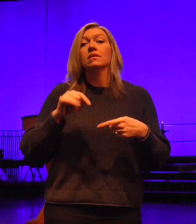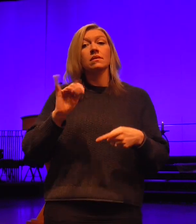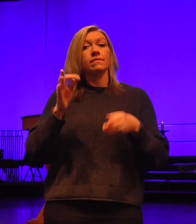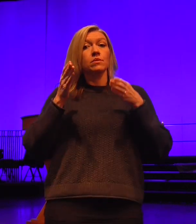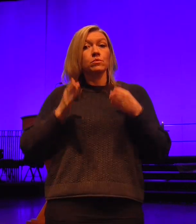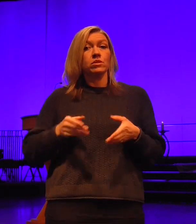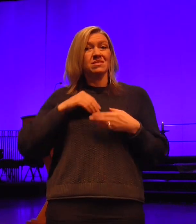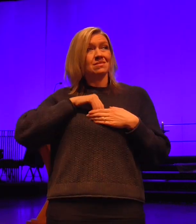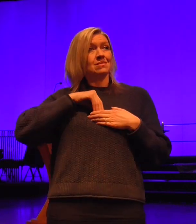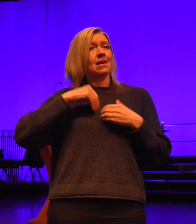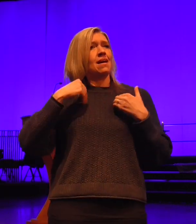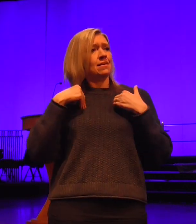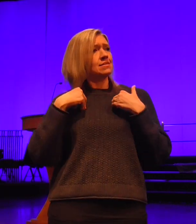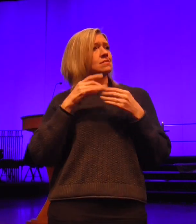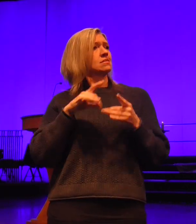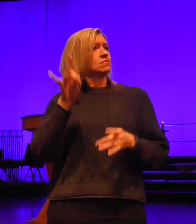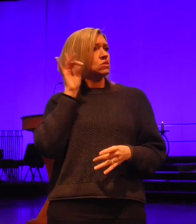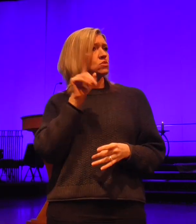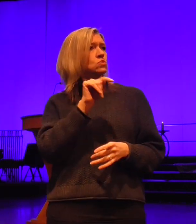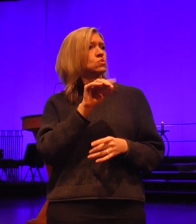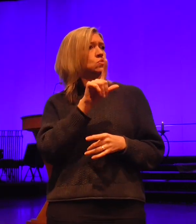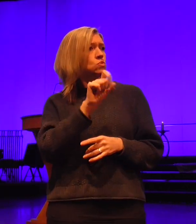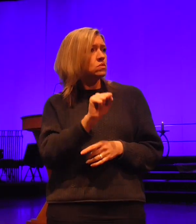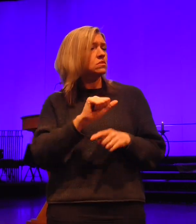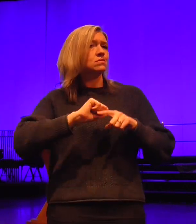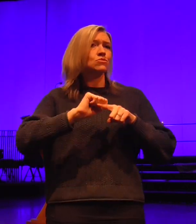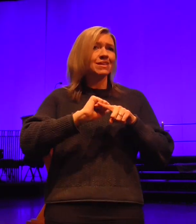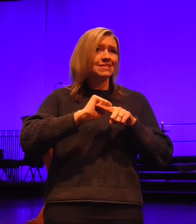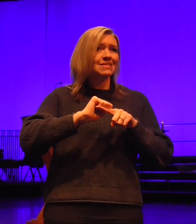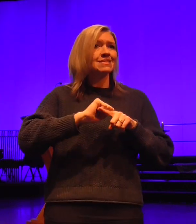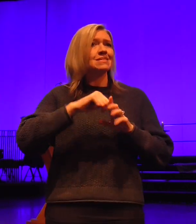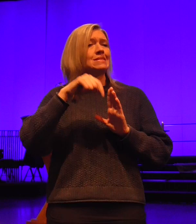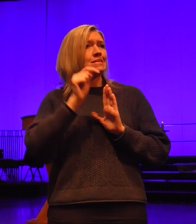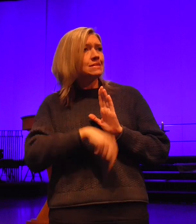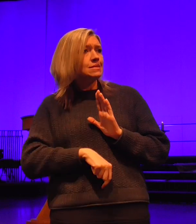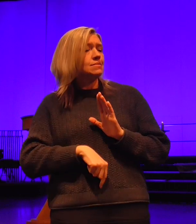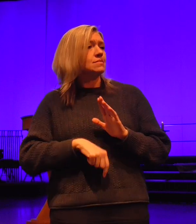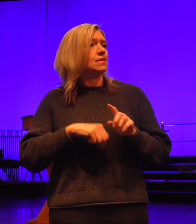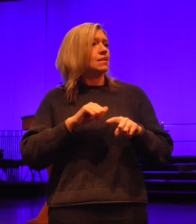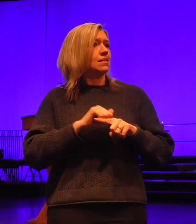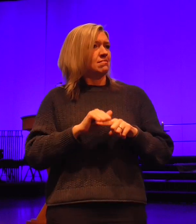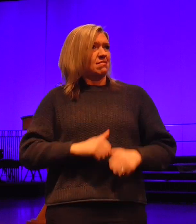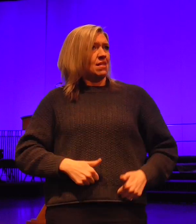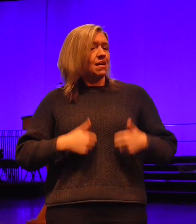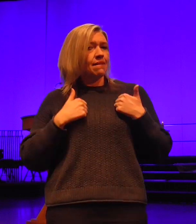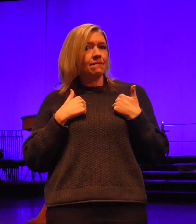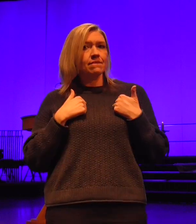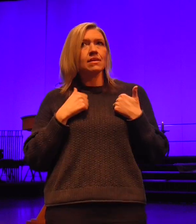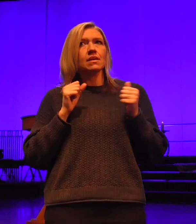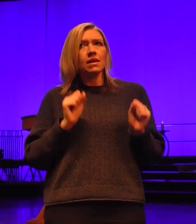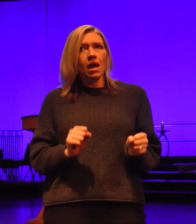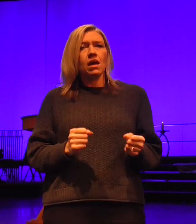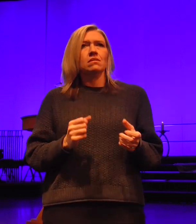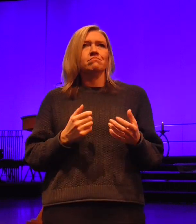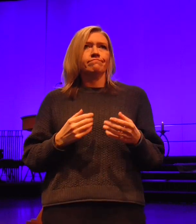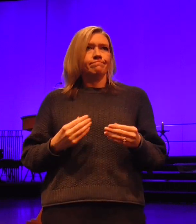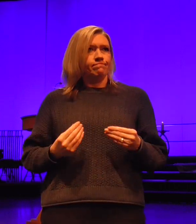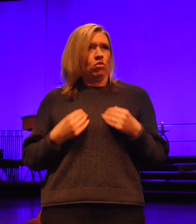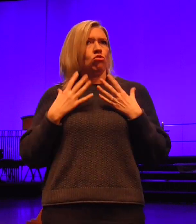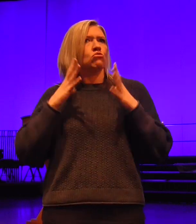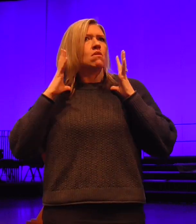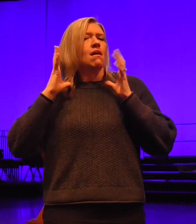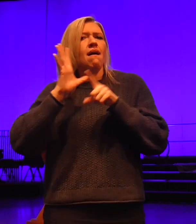these spiritual tools and practices and deepenings in their life can learn to thrive and move